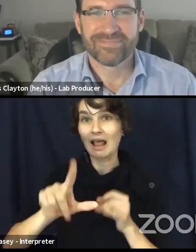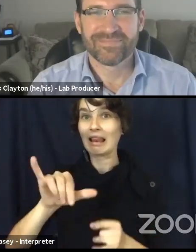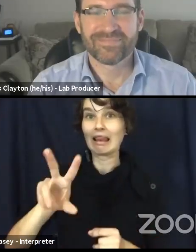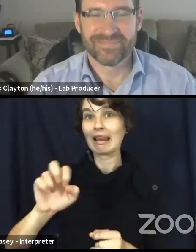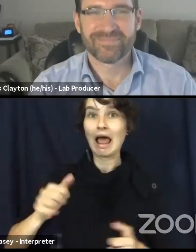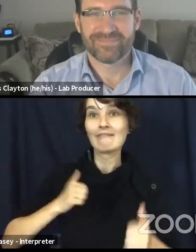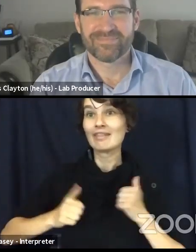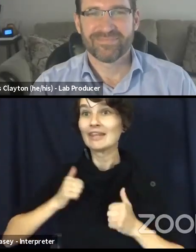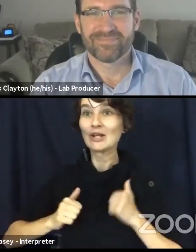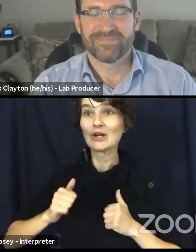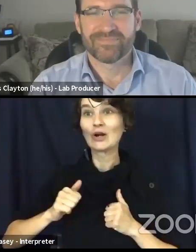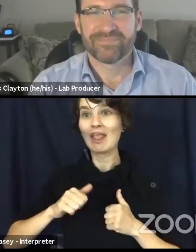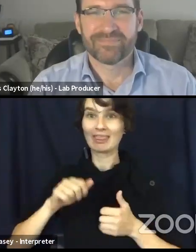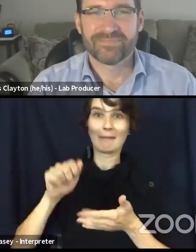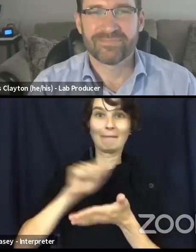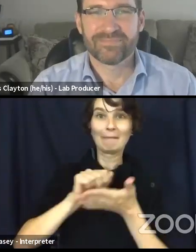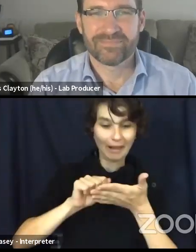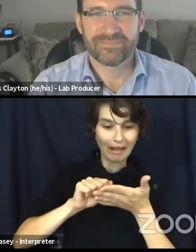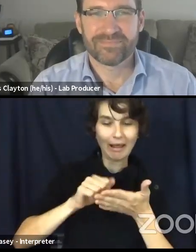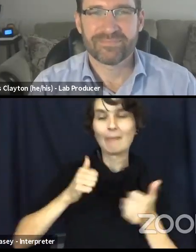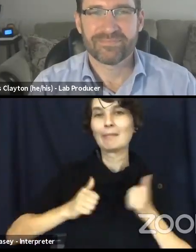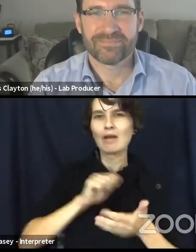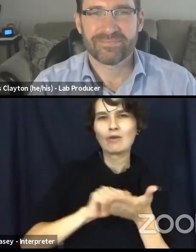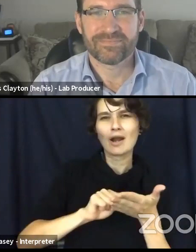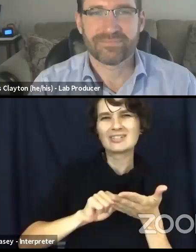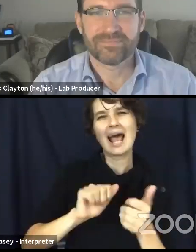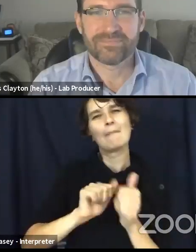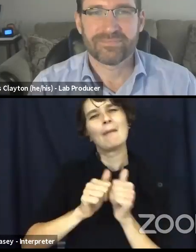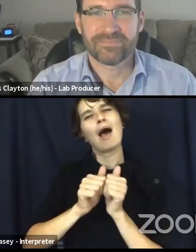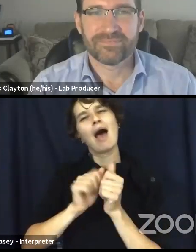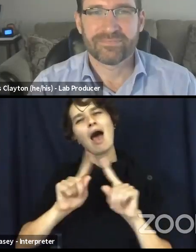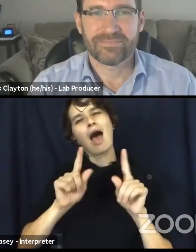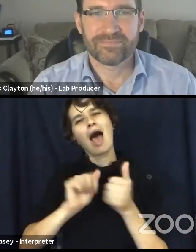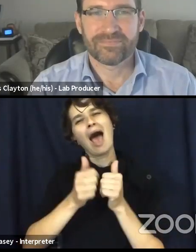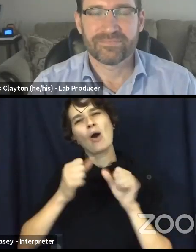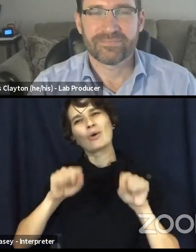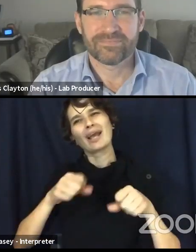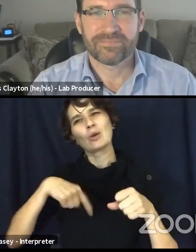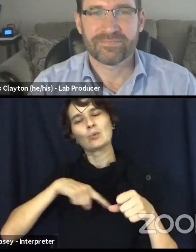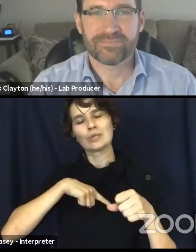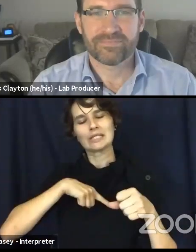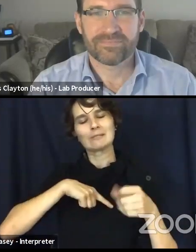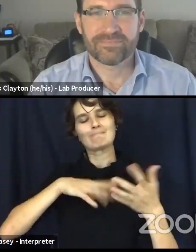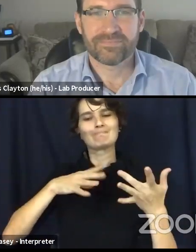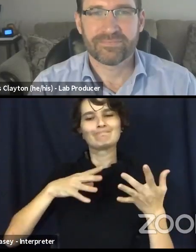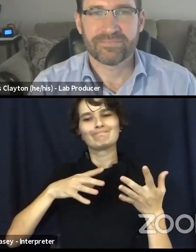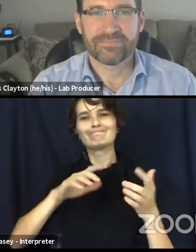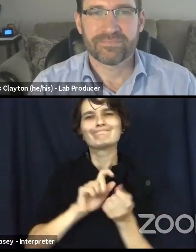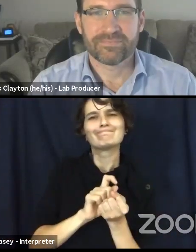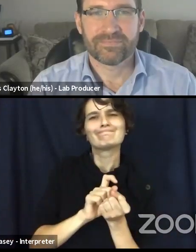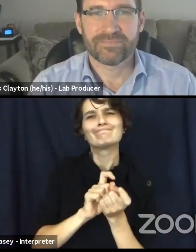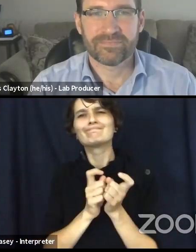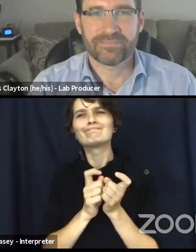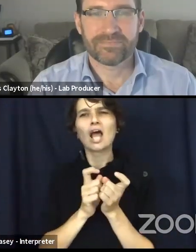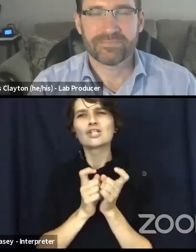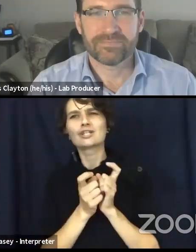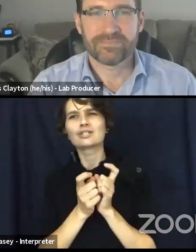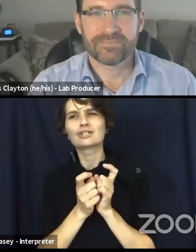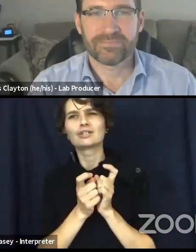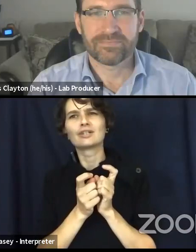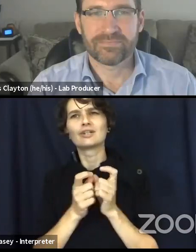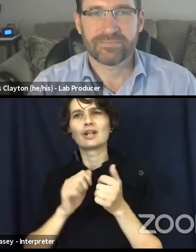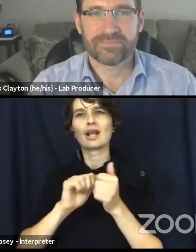we have to take, but it can augment it. How can we open a window when I'm in a studio on Great Jones Street in New York and have that window go to